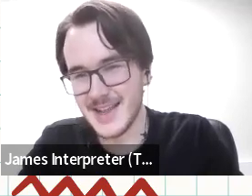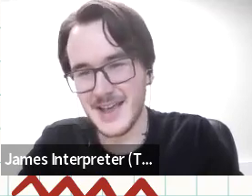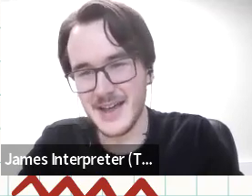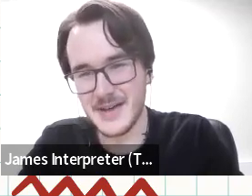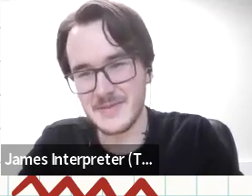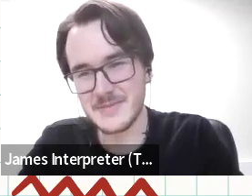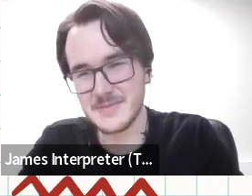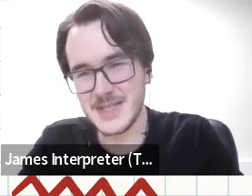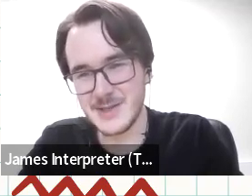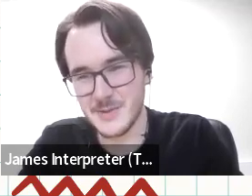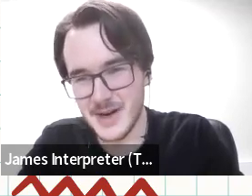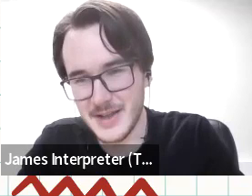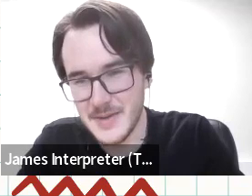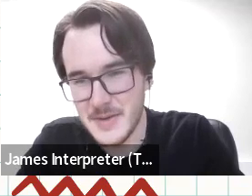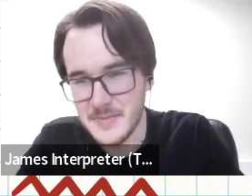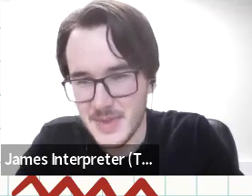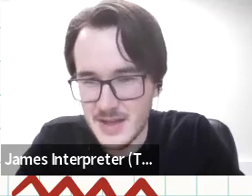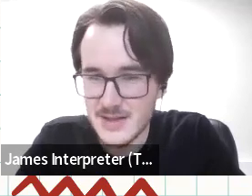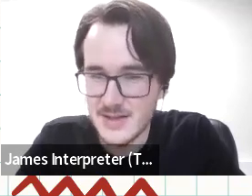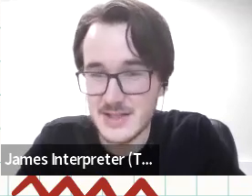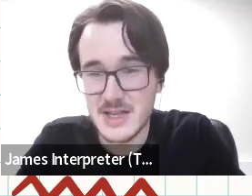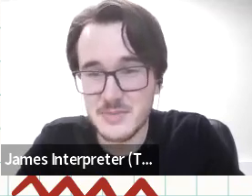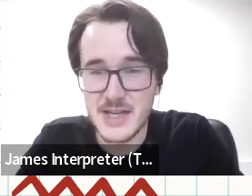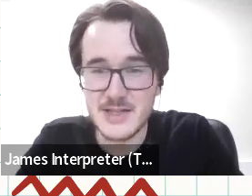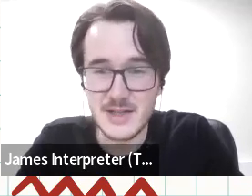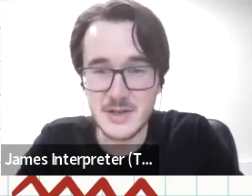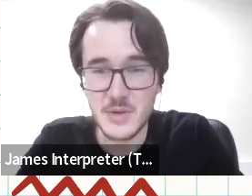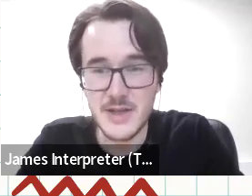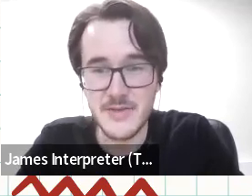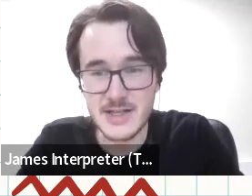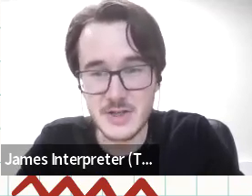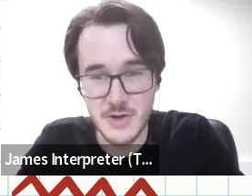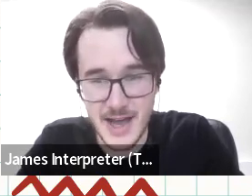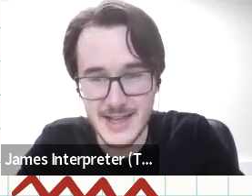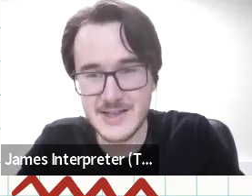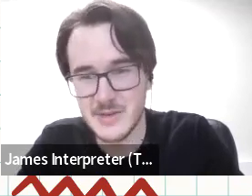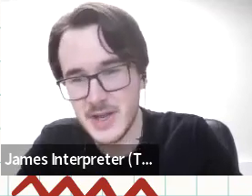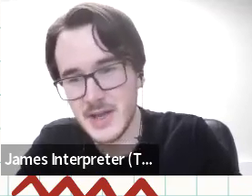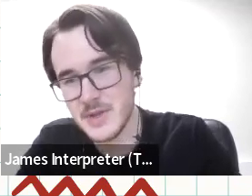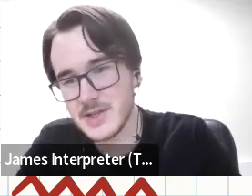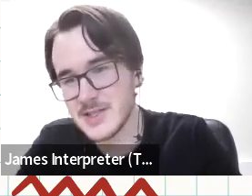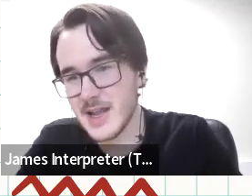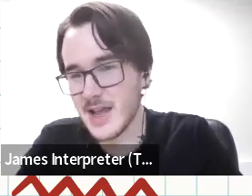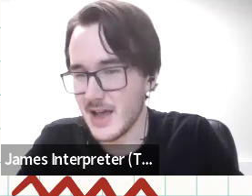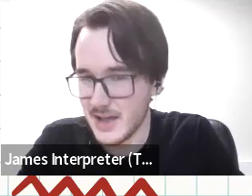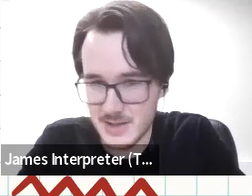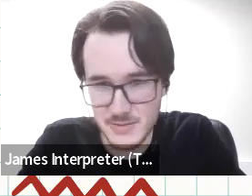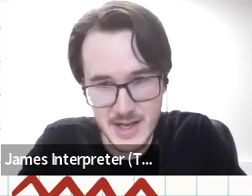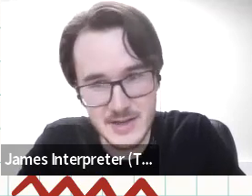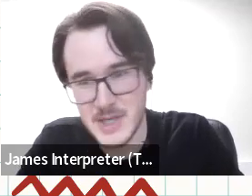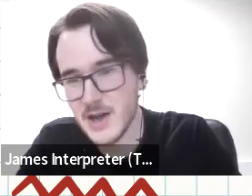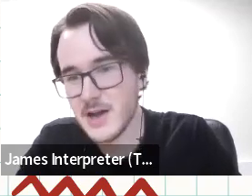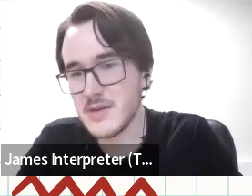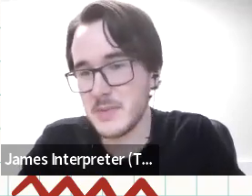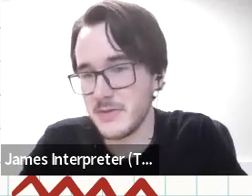embarrassed. Please don't worry. It's best to know that you've actually tried to communicate with us, to